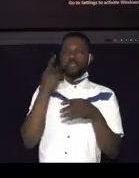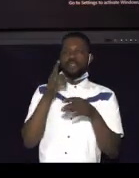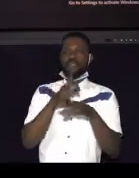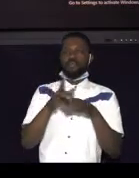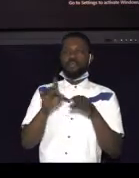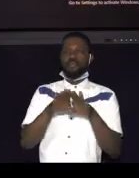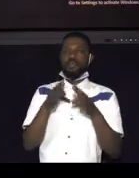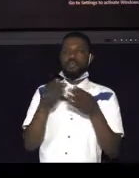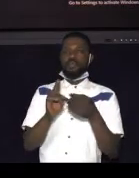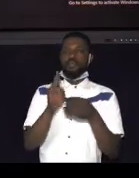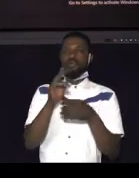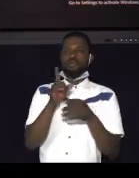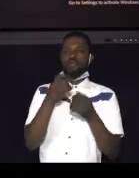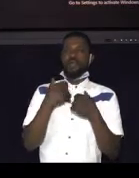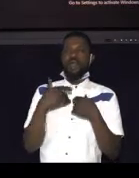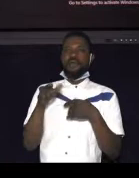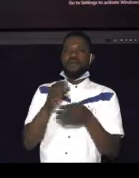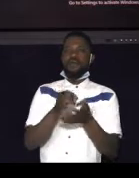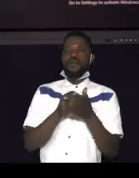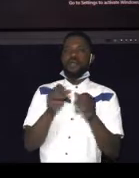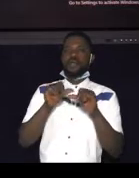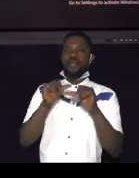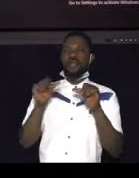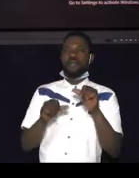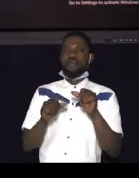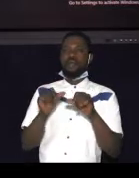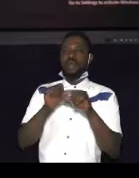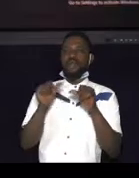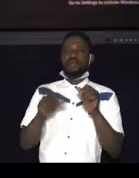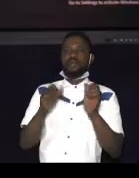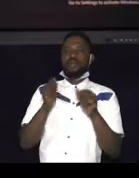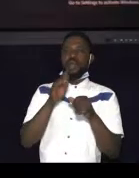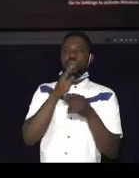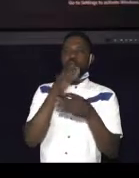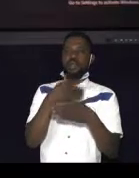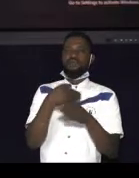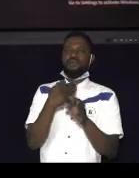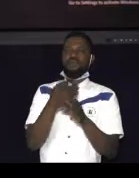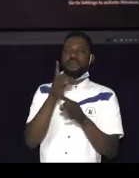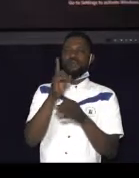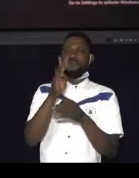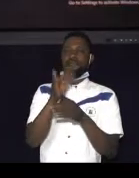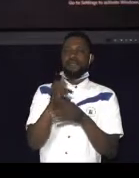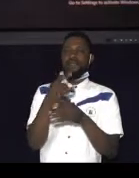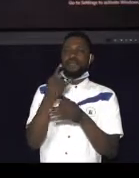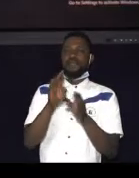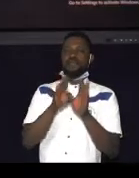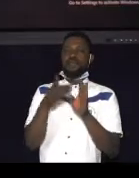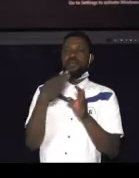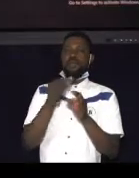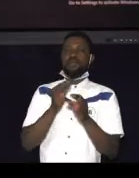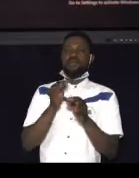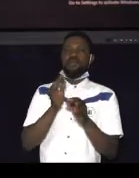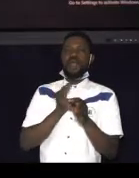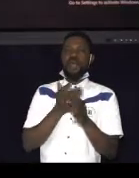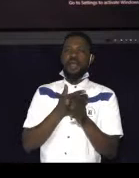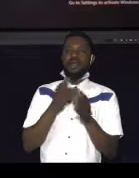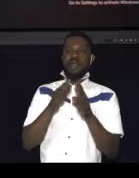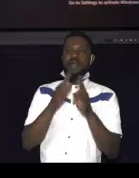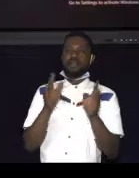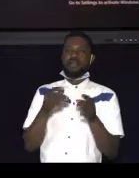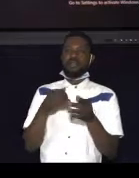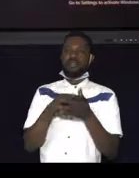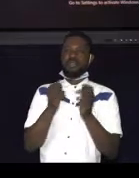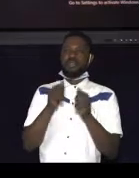Then you have your own angle. Angles can be formed by the door of our houses. It can even be formed